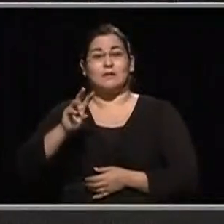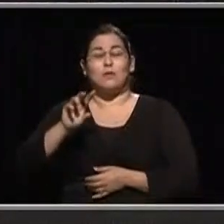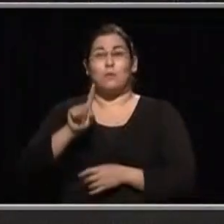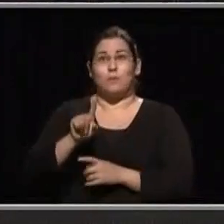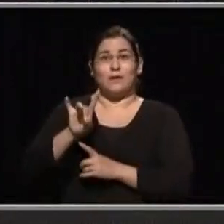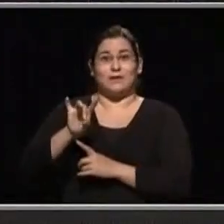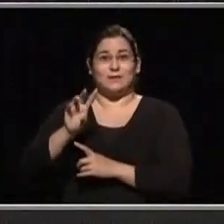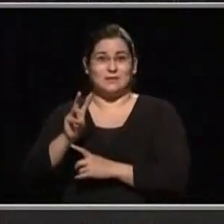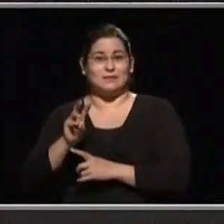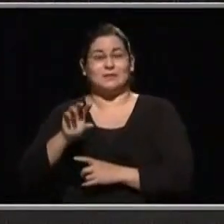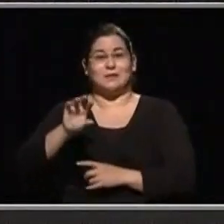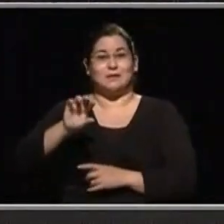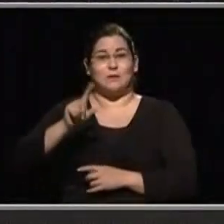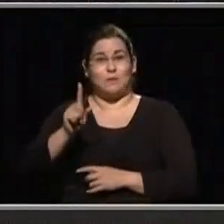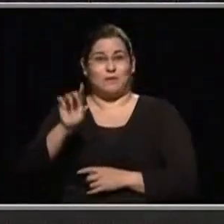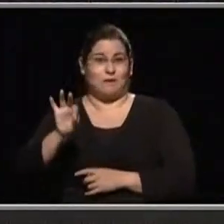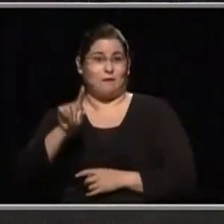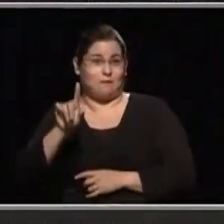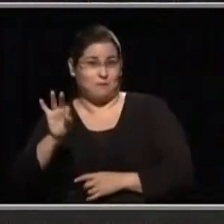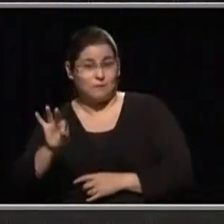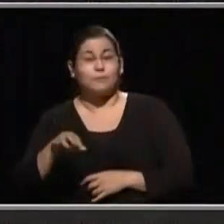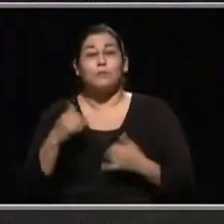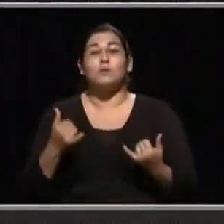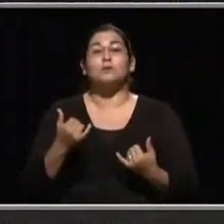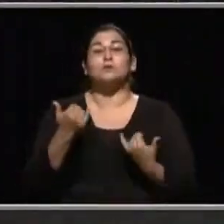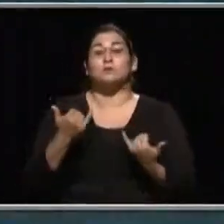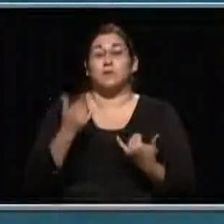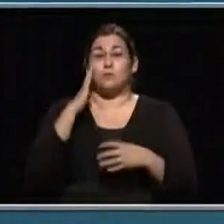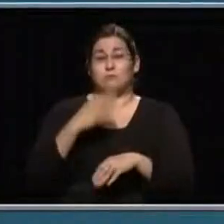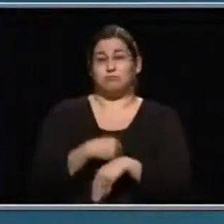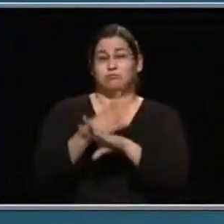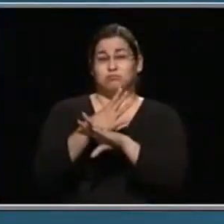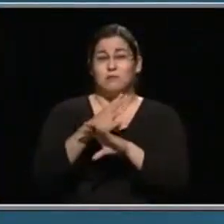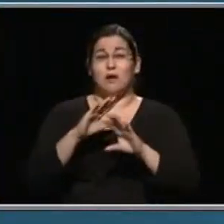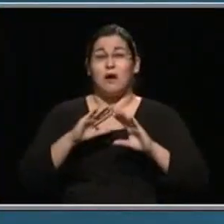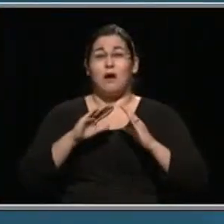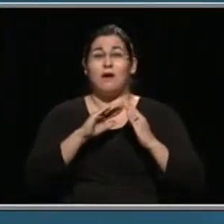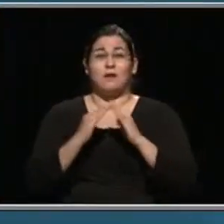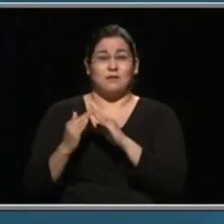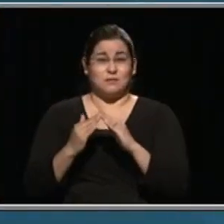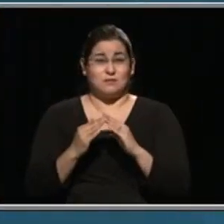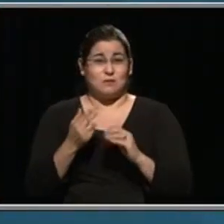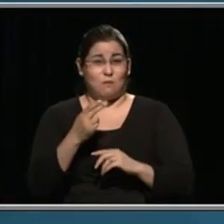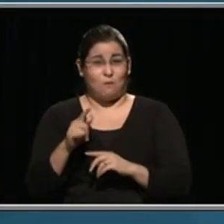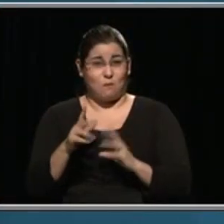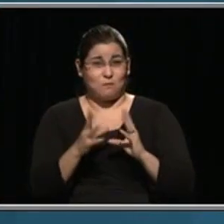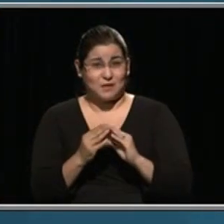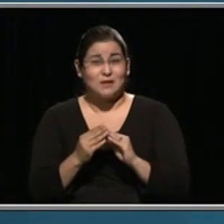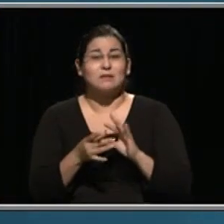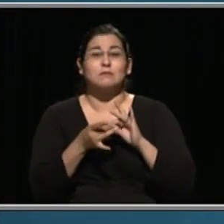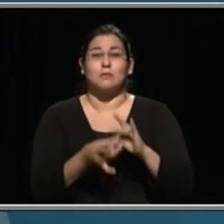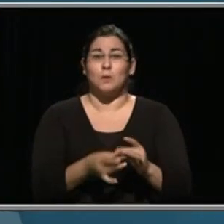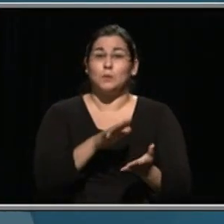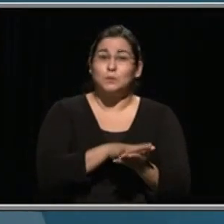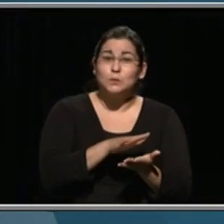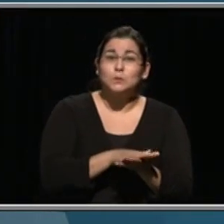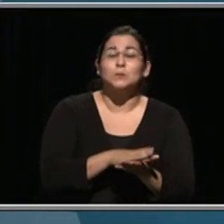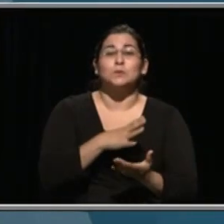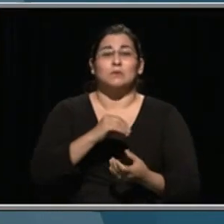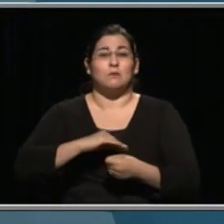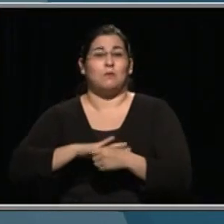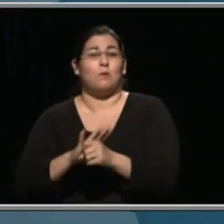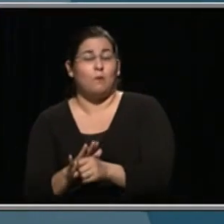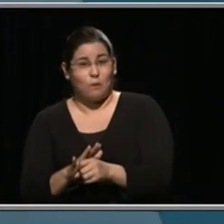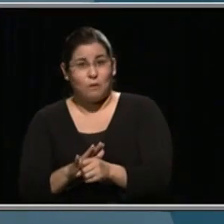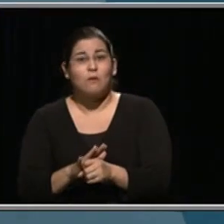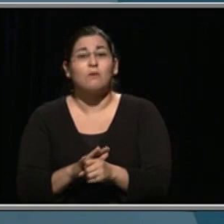1-833-986-1919. Also, a reminder, tonight we'll be hosting a virtual town hall meeting regarding COVID-19 in schools with Dr. Junda Wu, who is the Bexar County Public